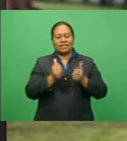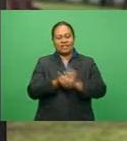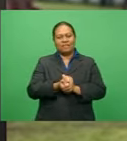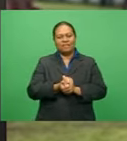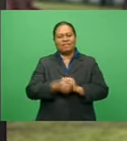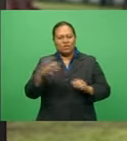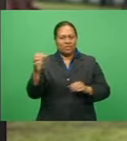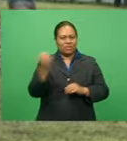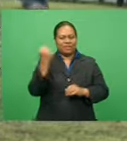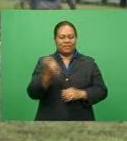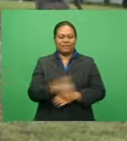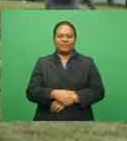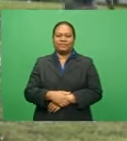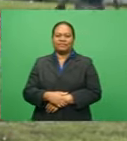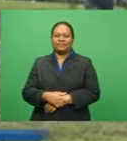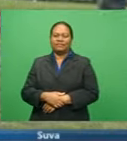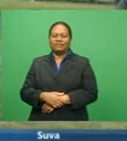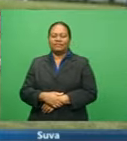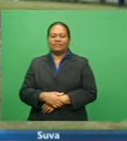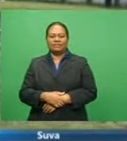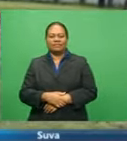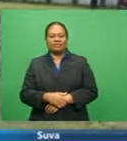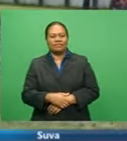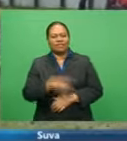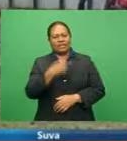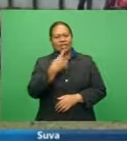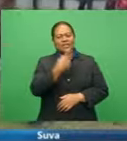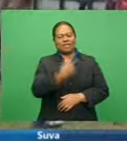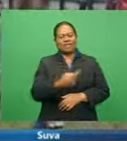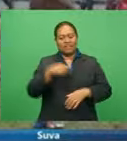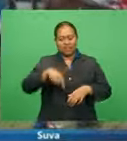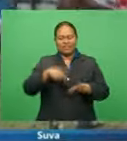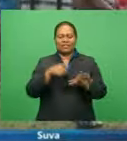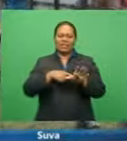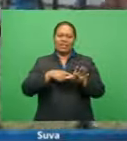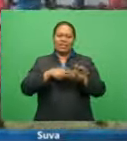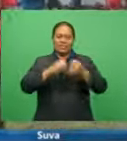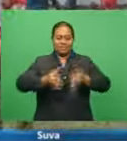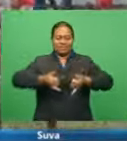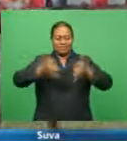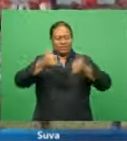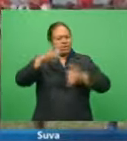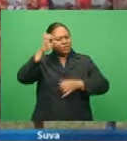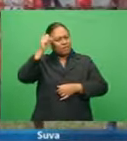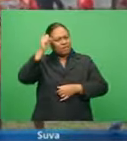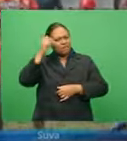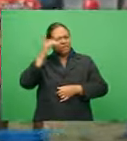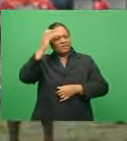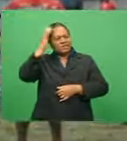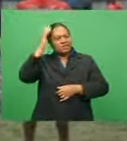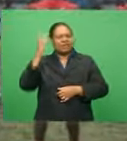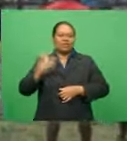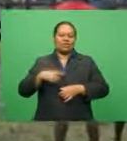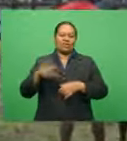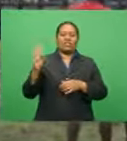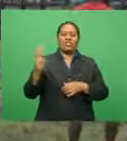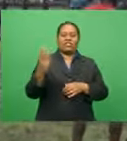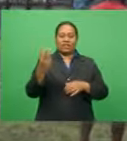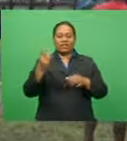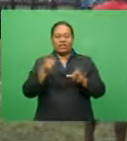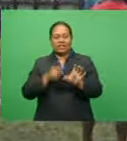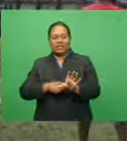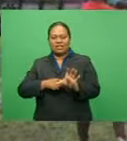Matarakula reports. The 2020 Skipper Cup season is a memorable one, and making the final for the third consecutive year is